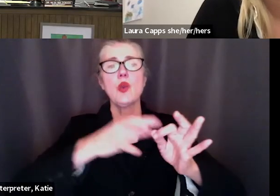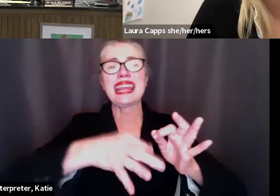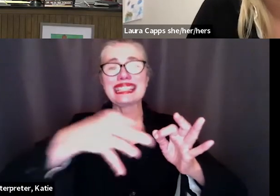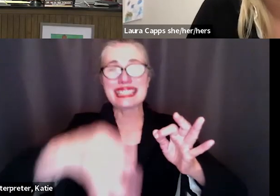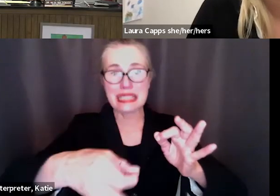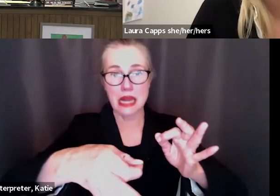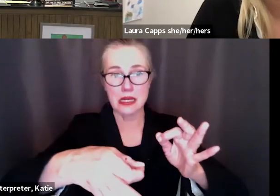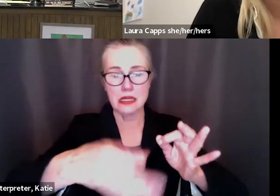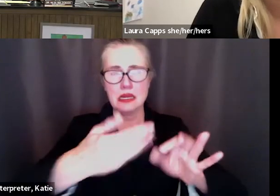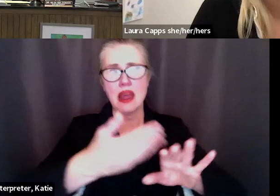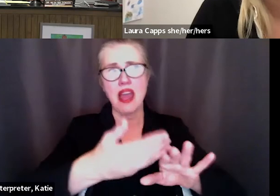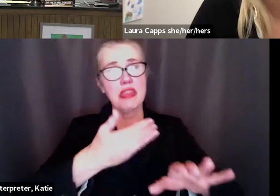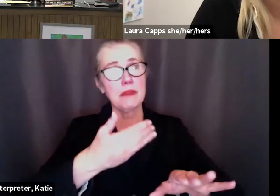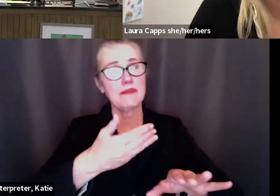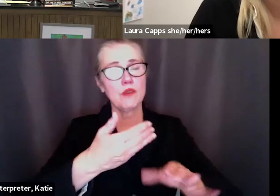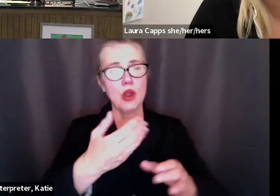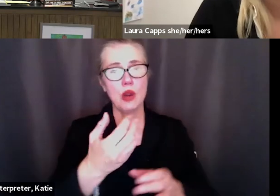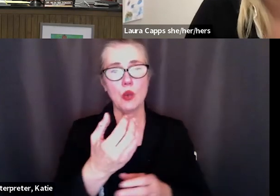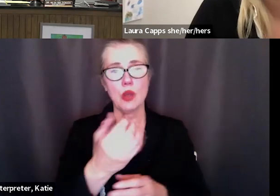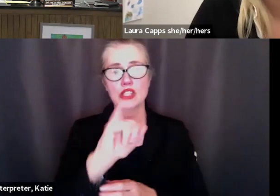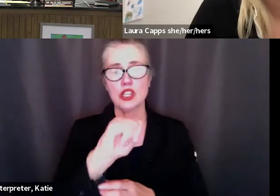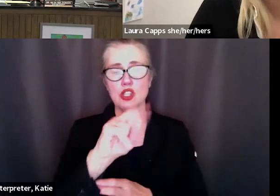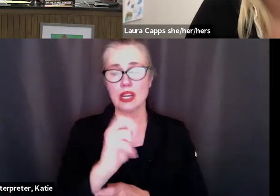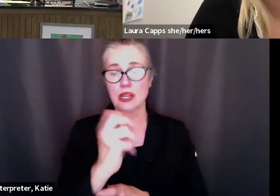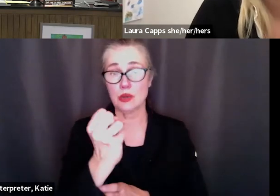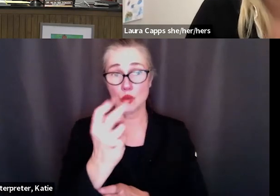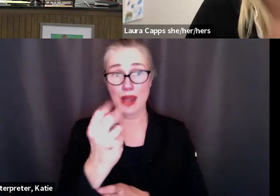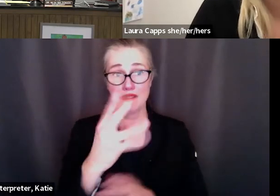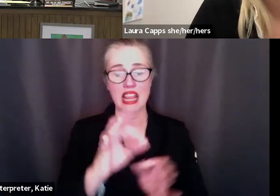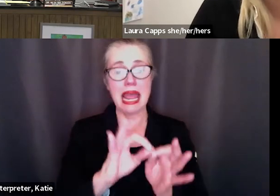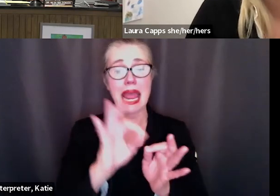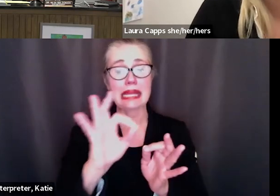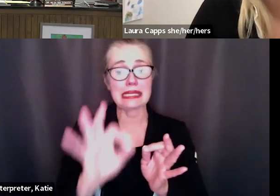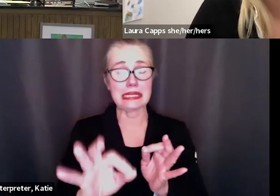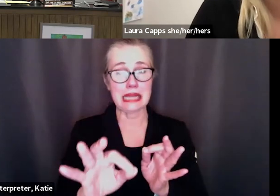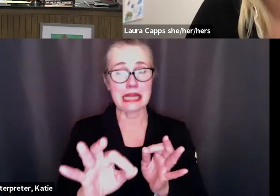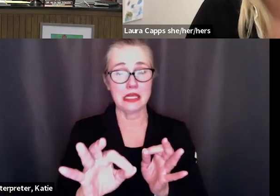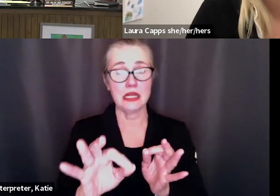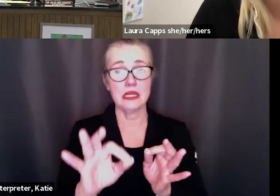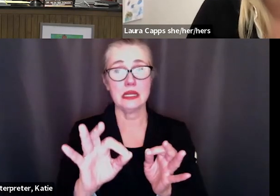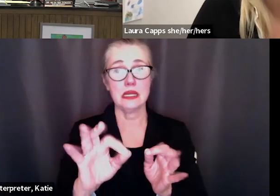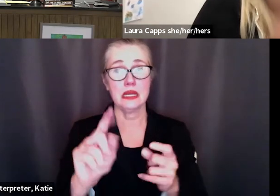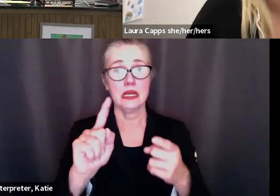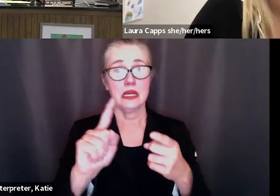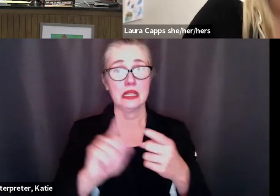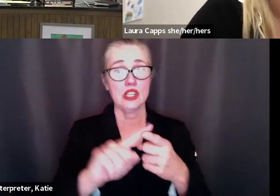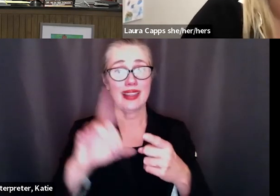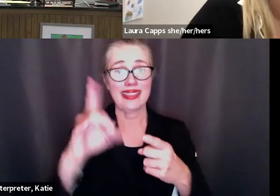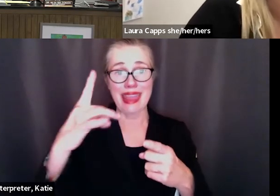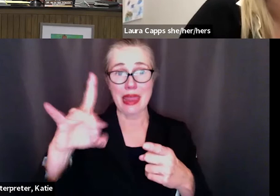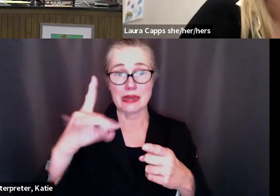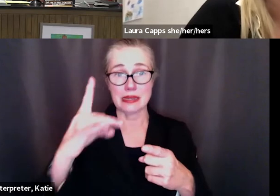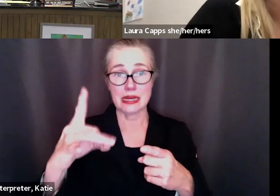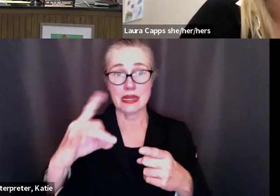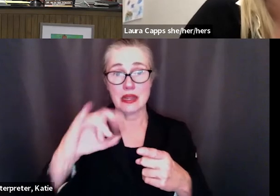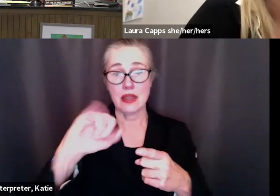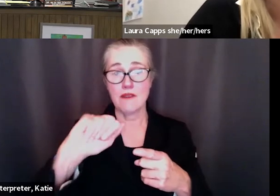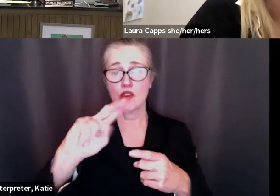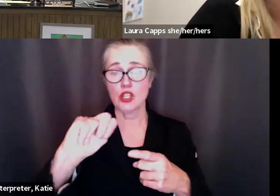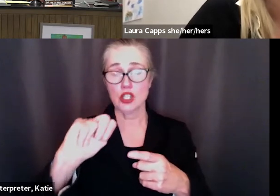was the 12th and we extended that timeline to the 18th of january